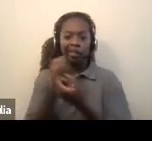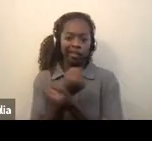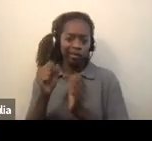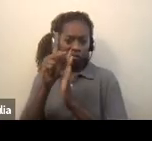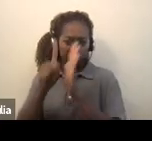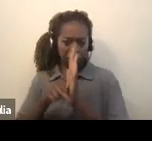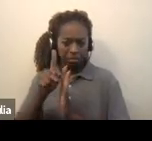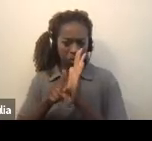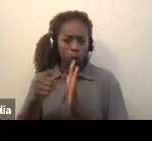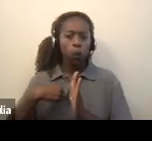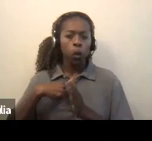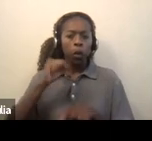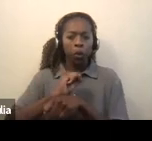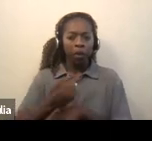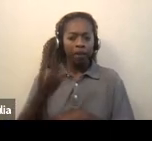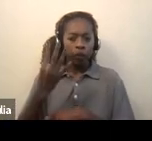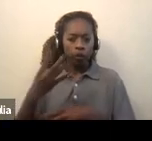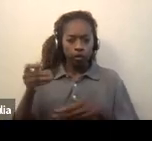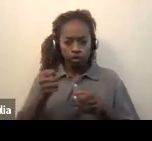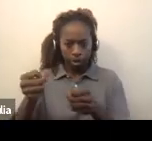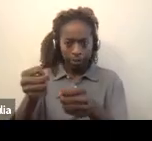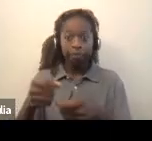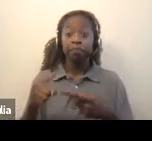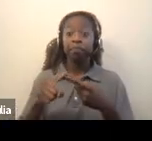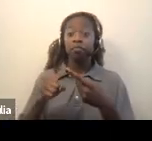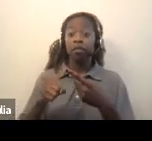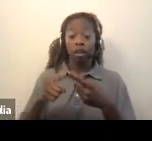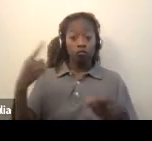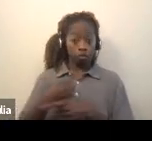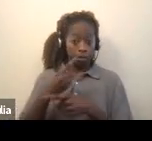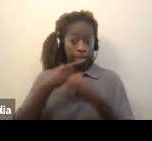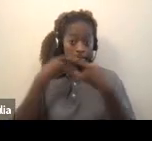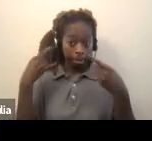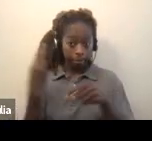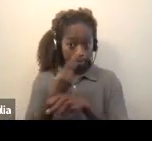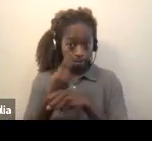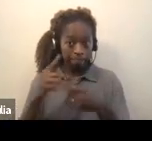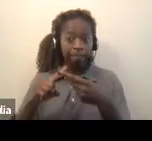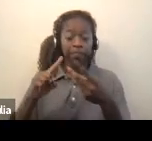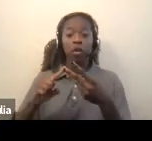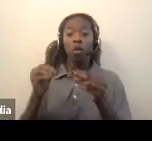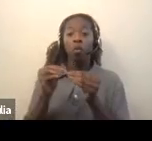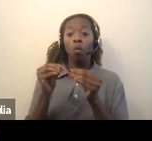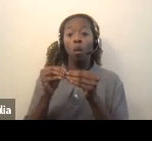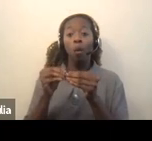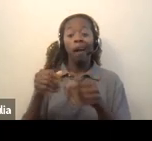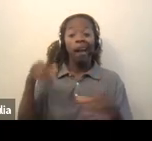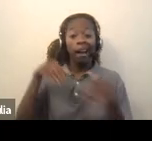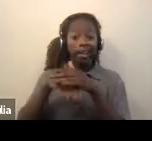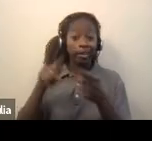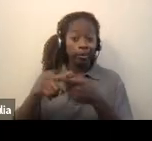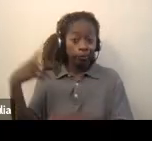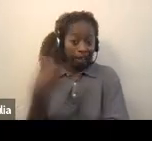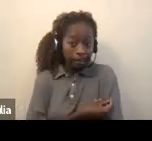strategies consistent and correct mask wearing expanding access to vaccines and promoting their